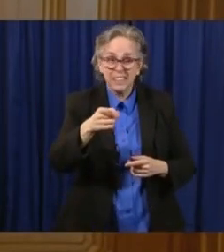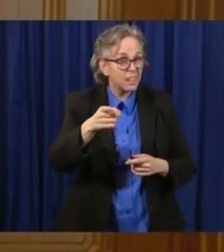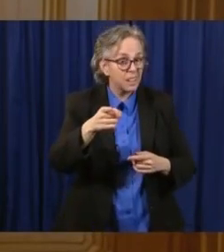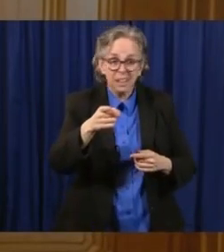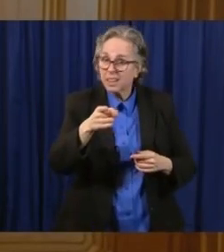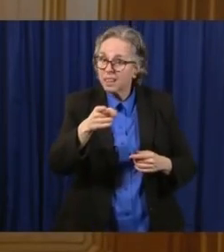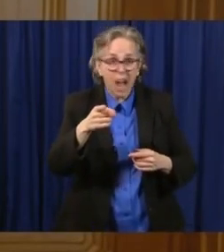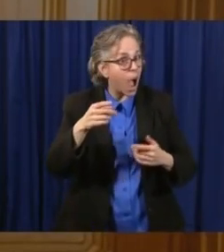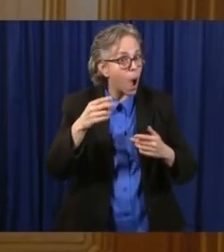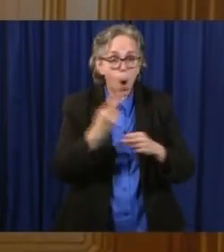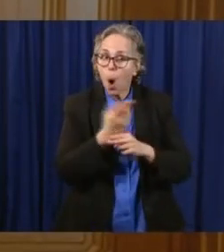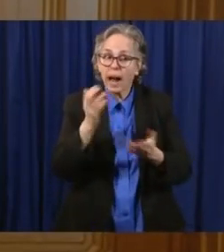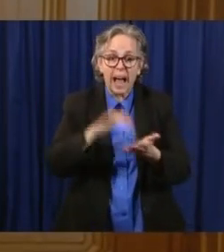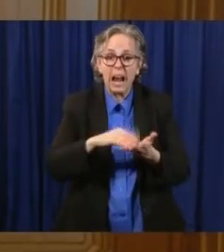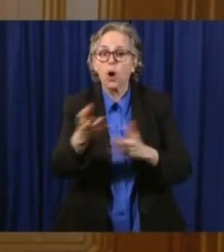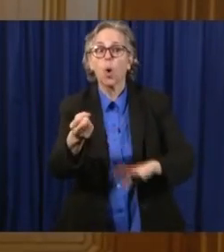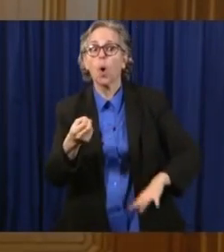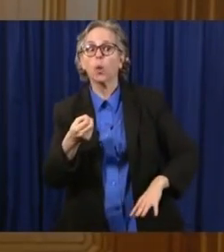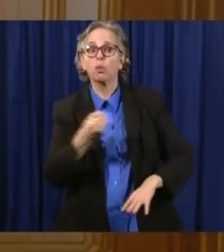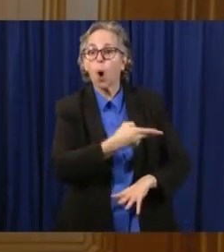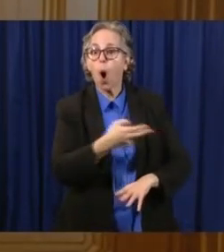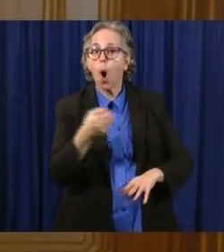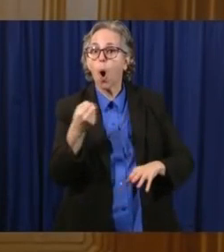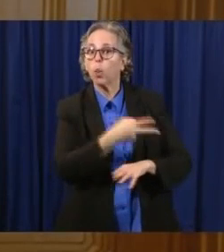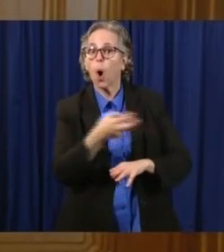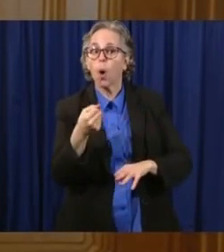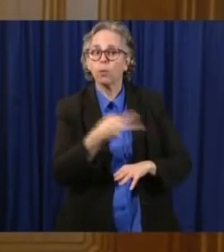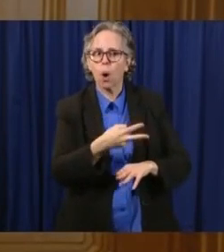you are really denying somebody else a